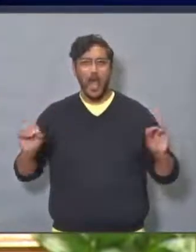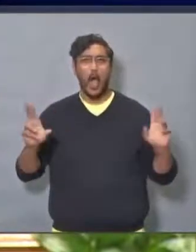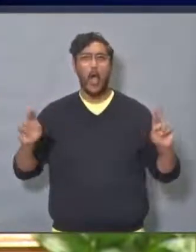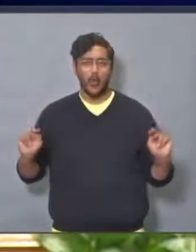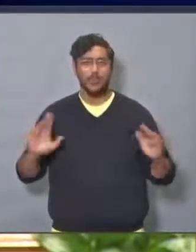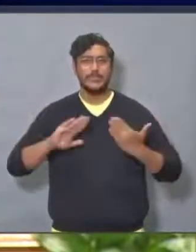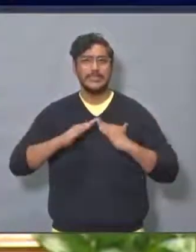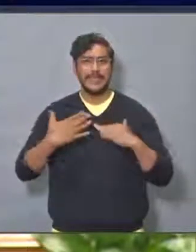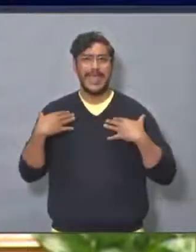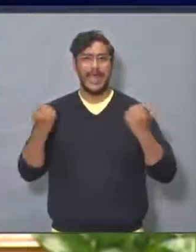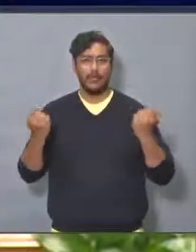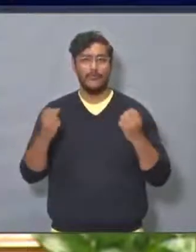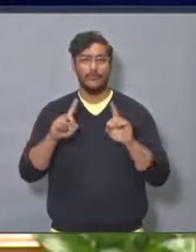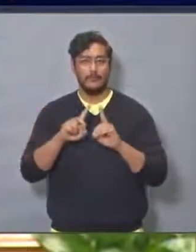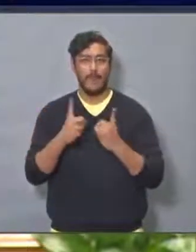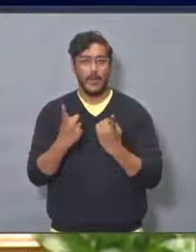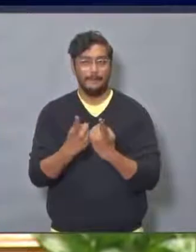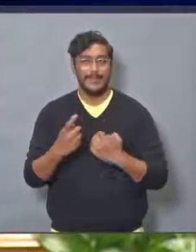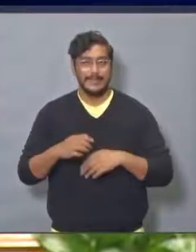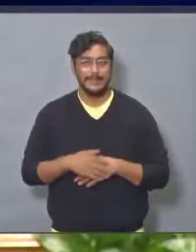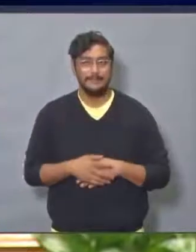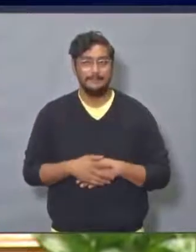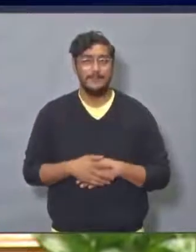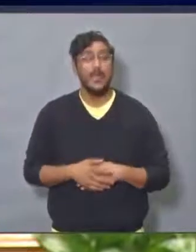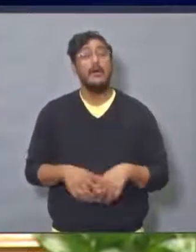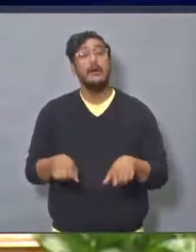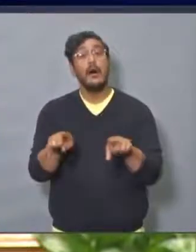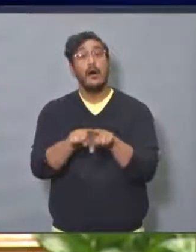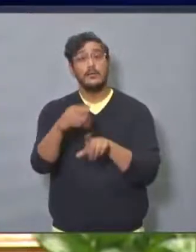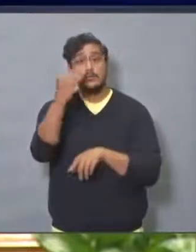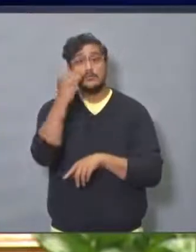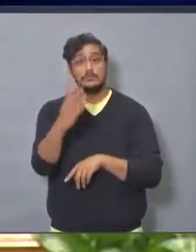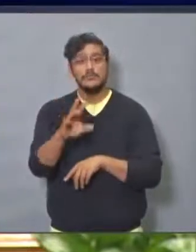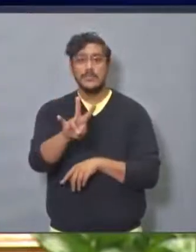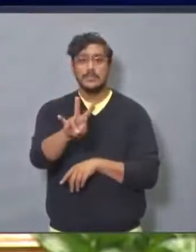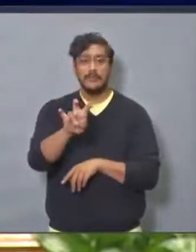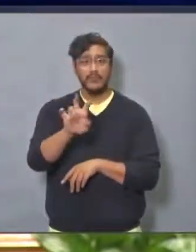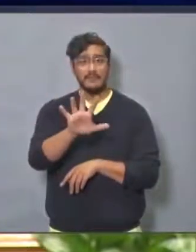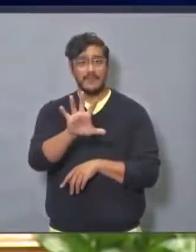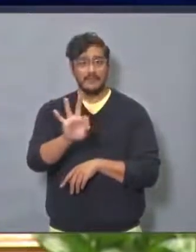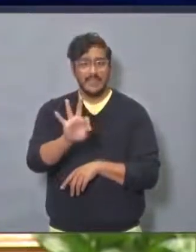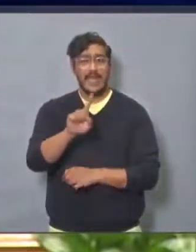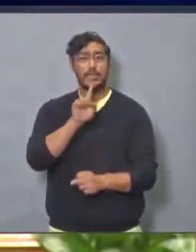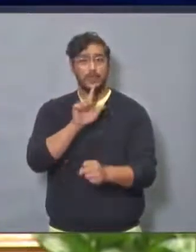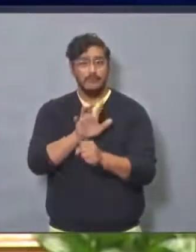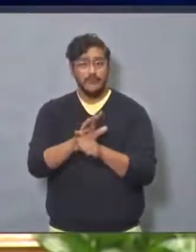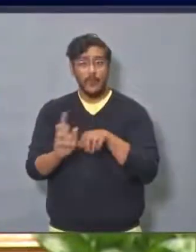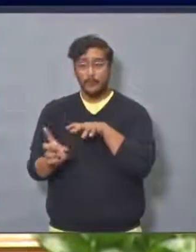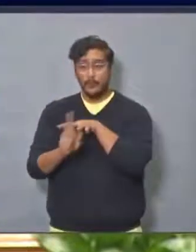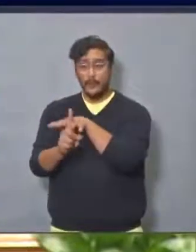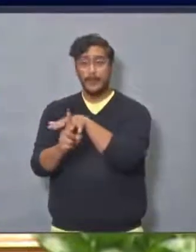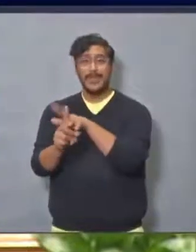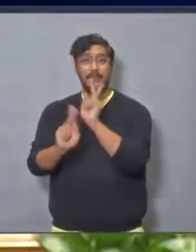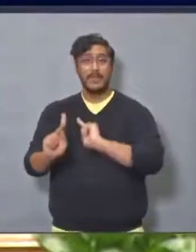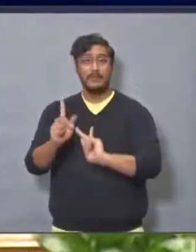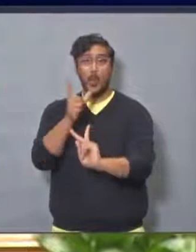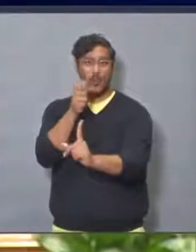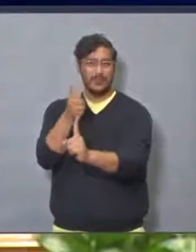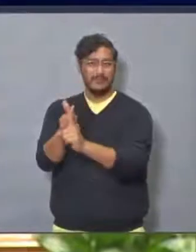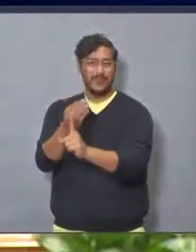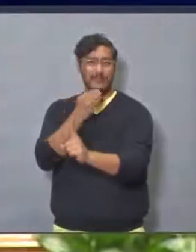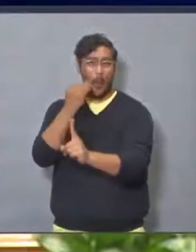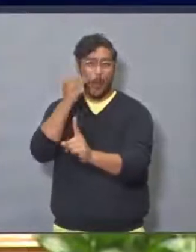city health departments. We're also reporting 759 confirmed cases among people